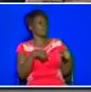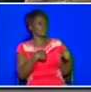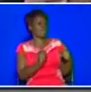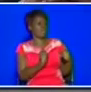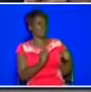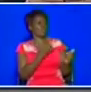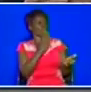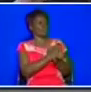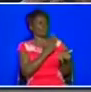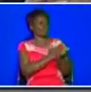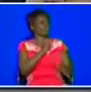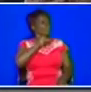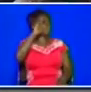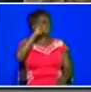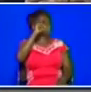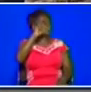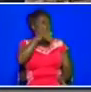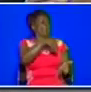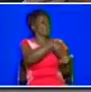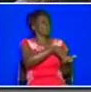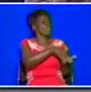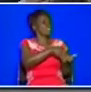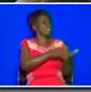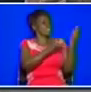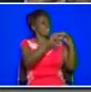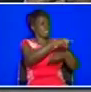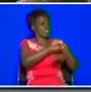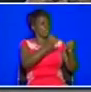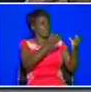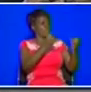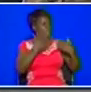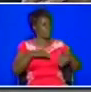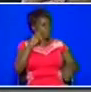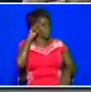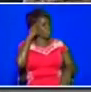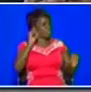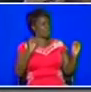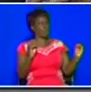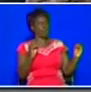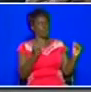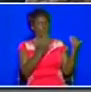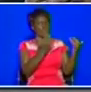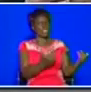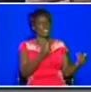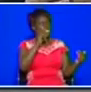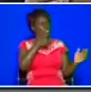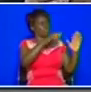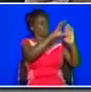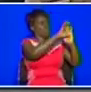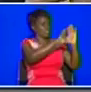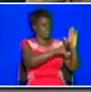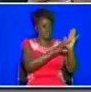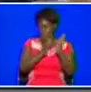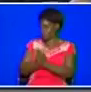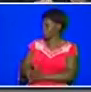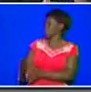indeed a politically fragile nation. There are many people who did not think that we needed a new constitution. Okay.